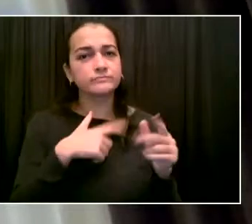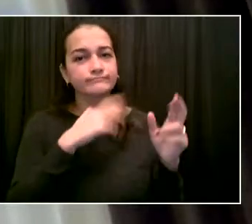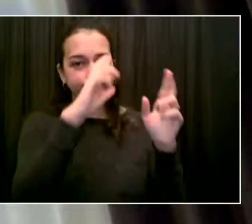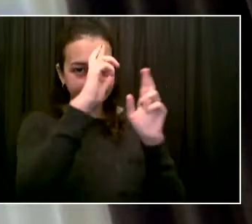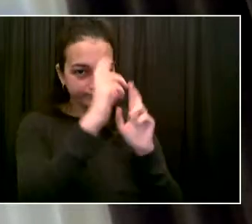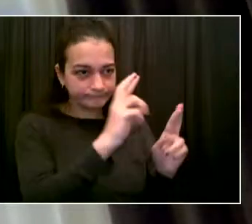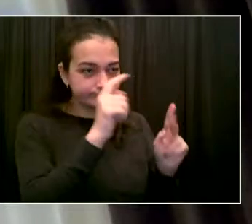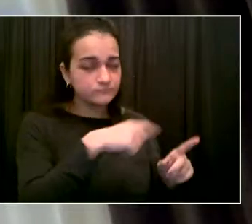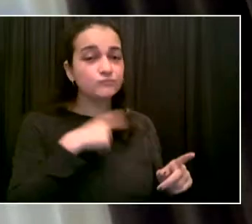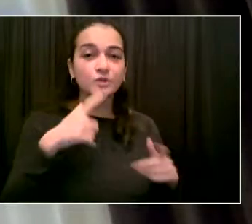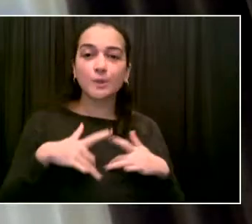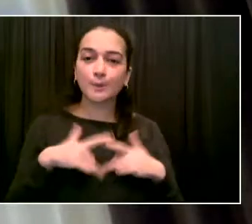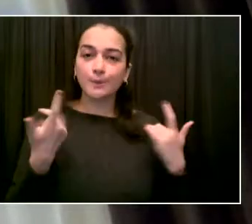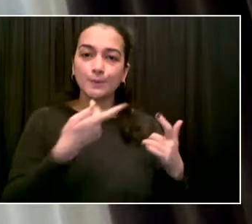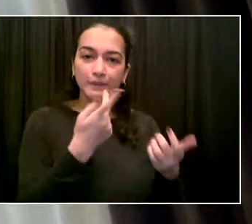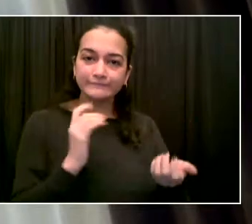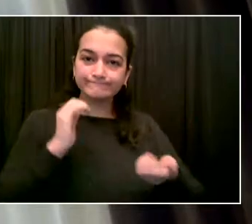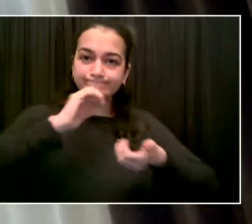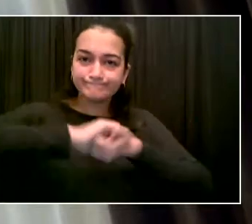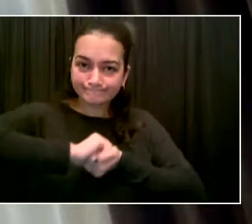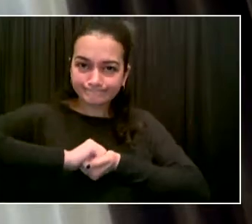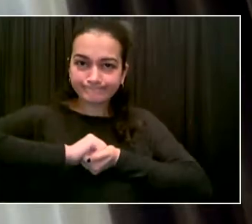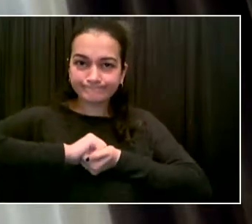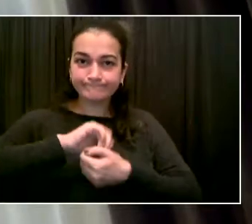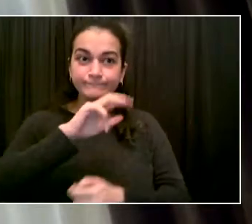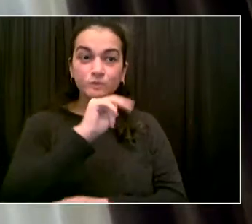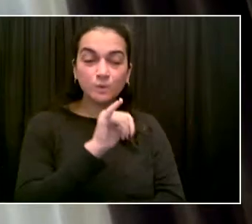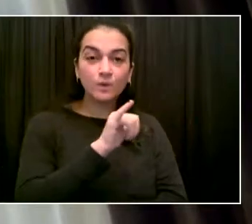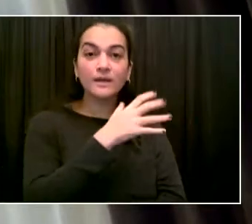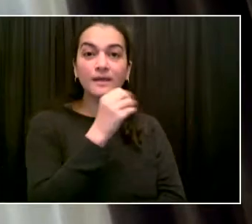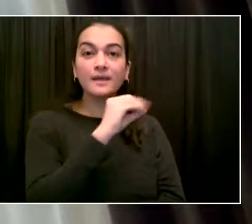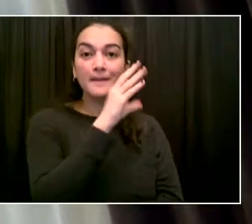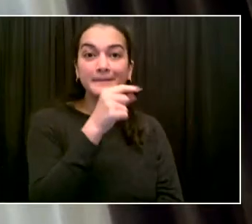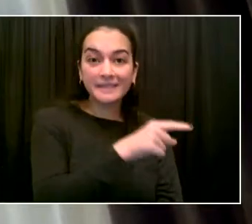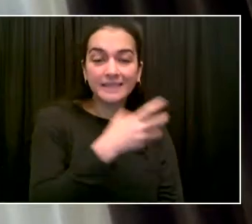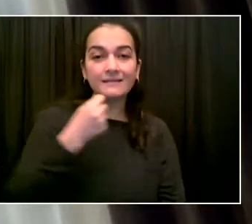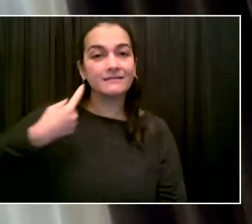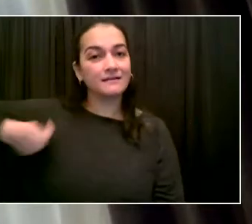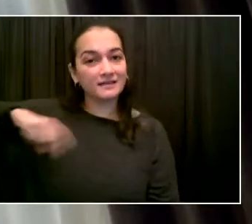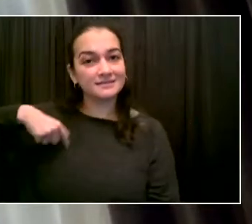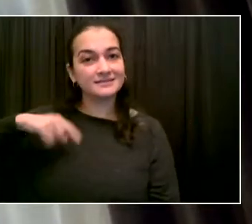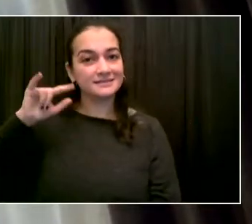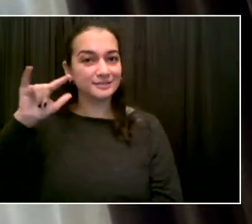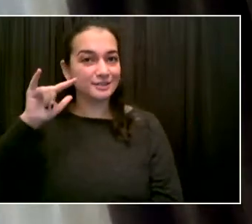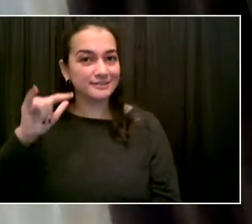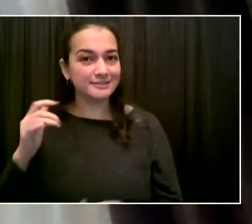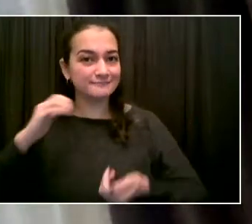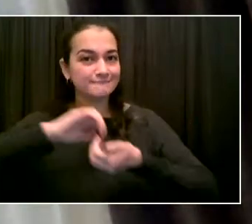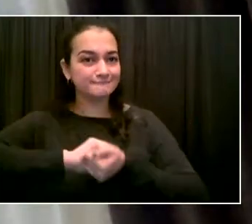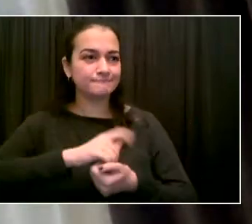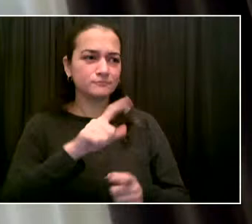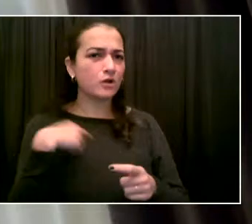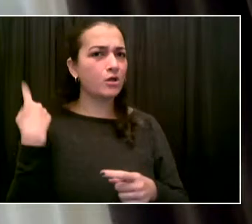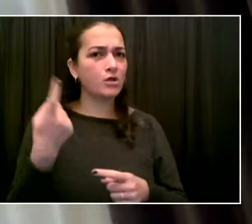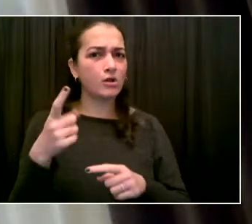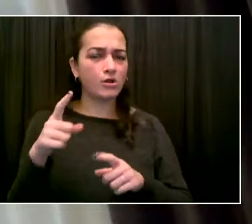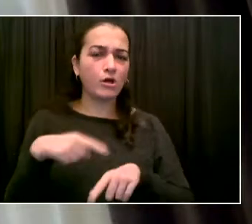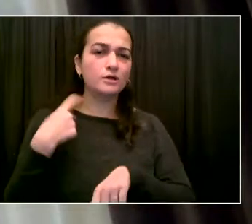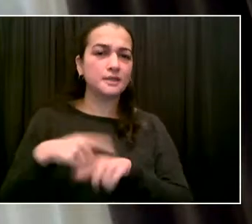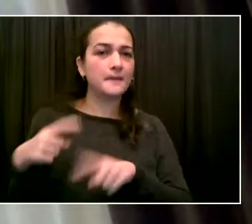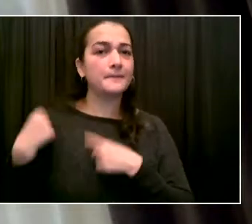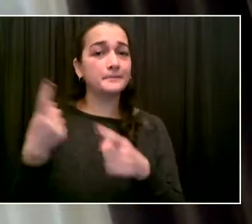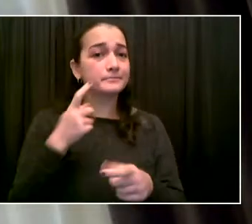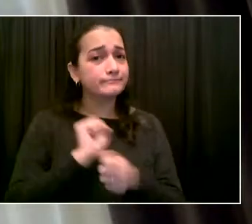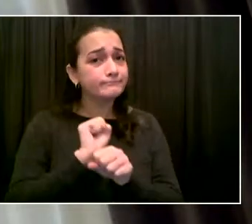such a long-standing period and work with the team there so effectively. They really do an amazing job at promoting New